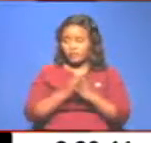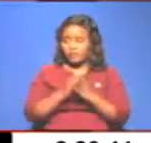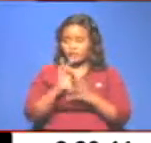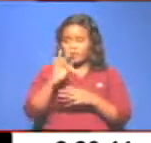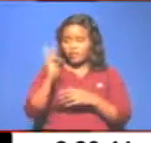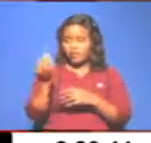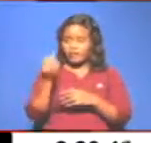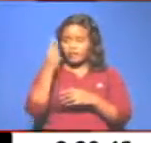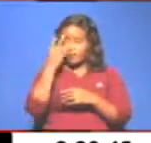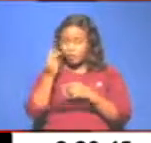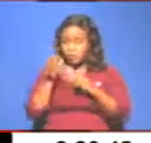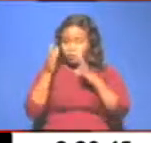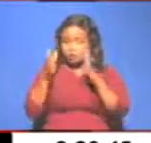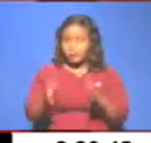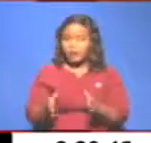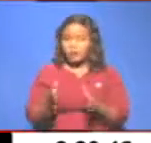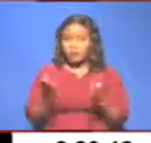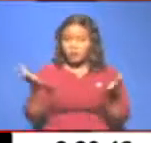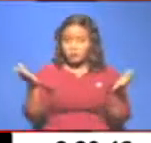intended accused persons,